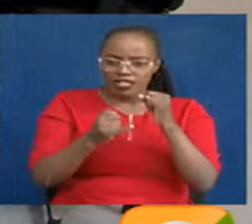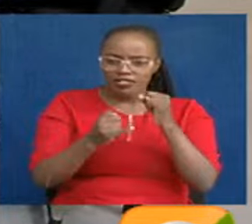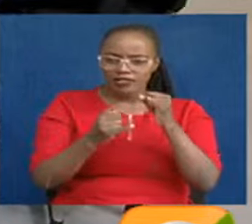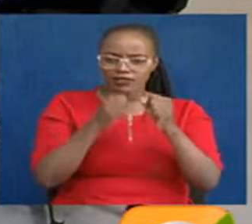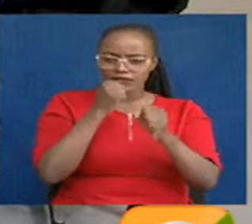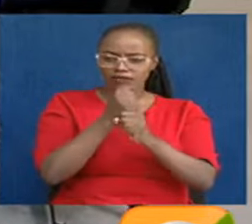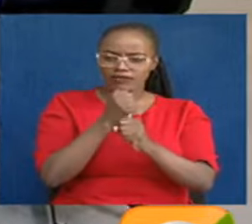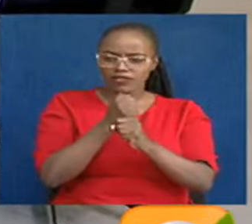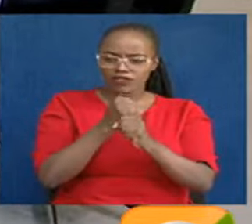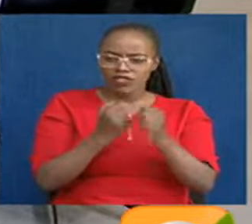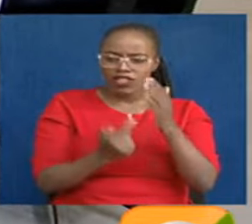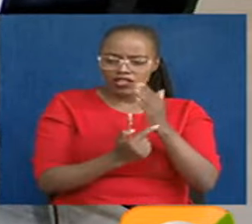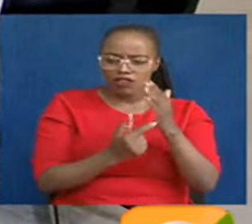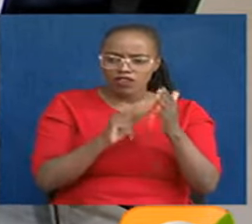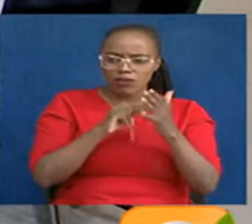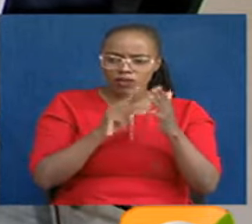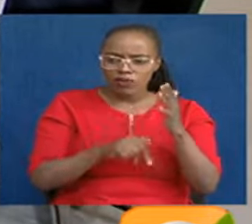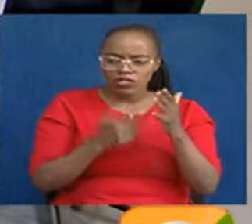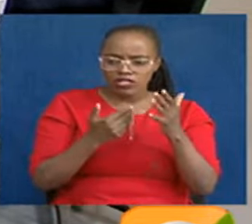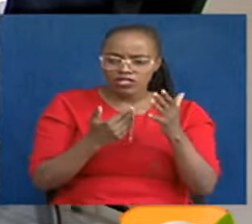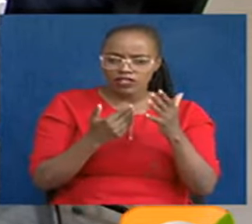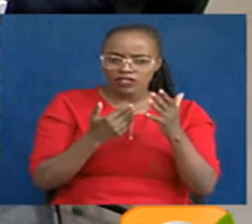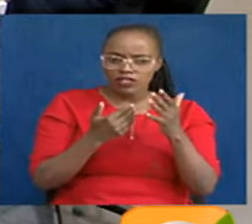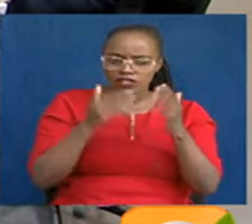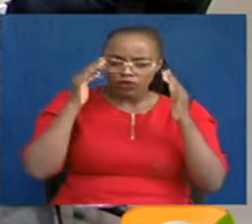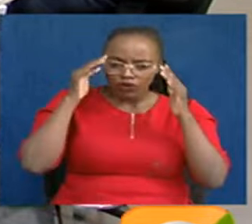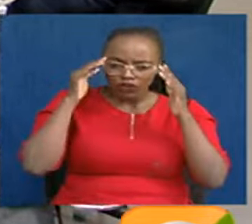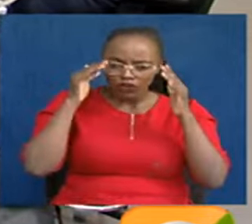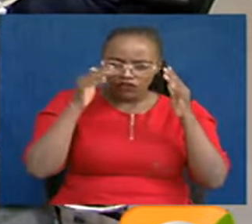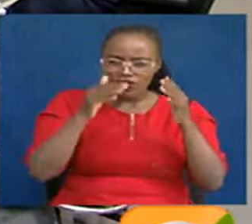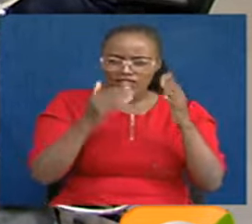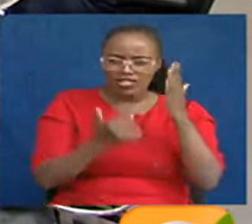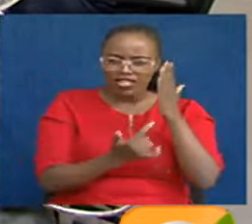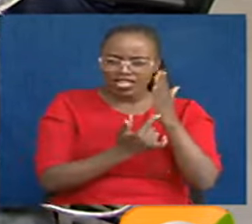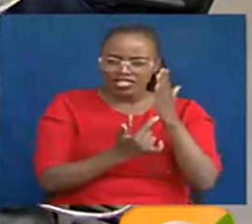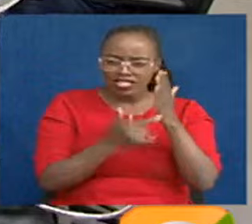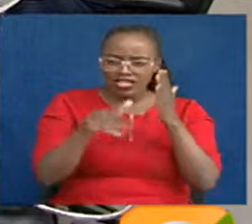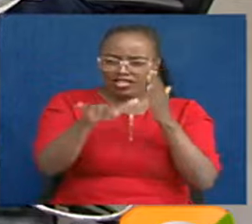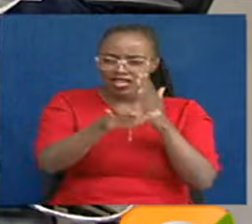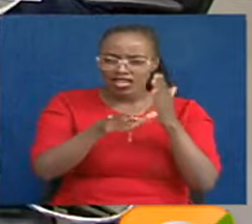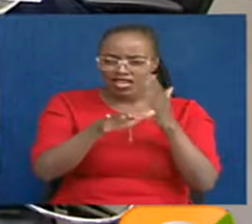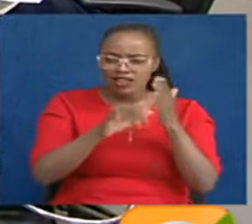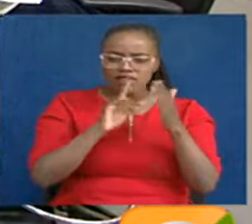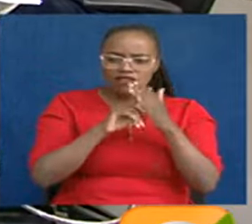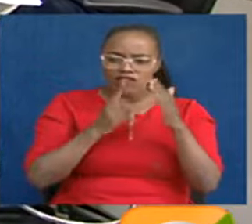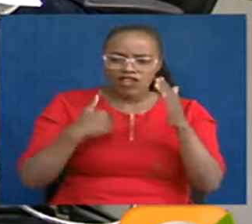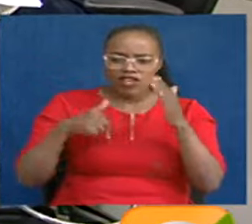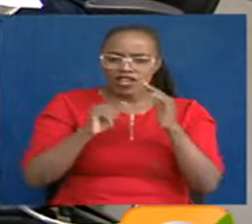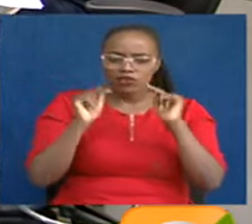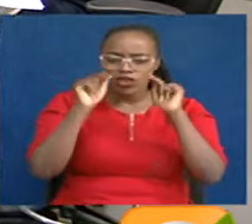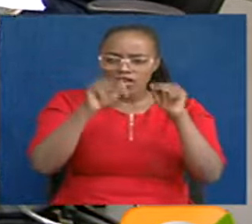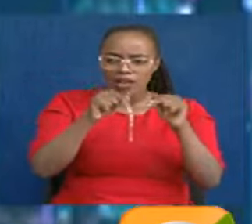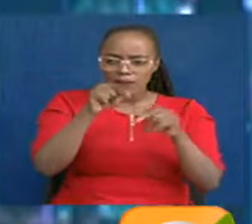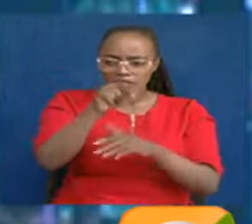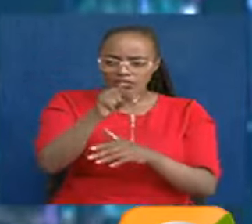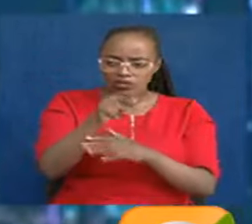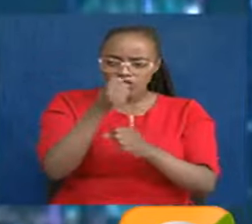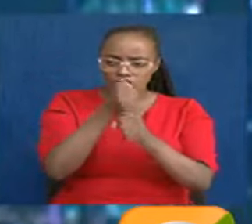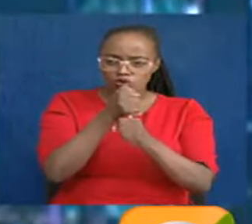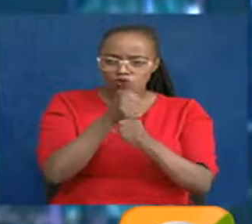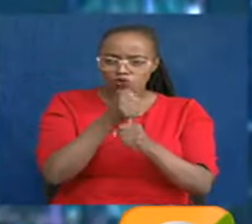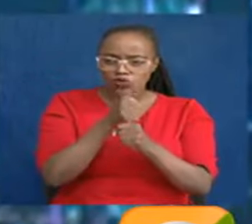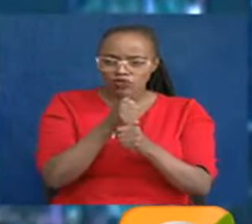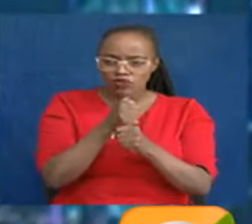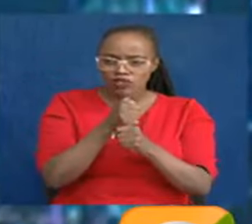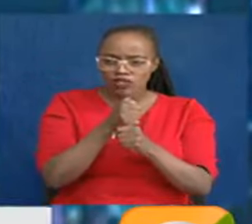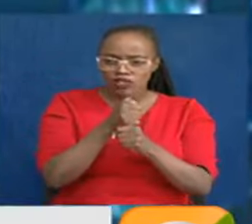Digital. So our focus is to build up the digital ecosystem. So the reason that we are coming into this side of the market is we